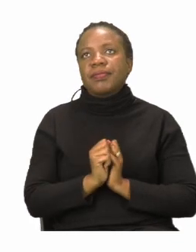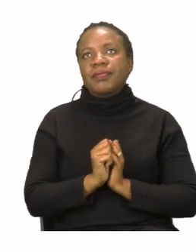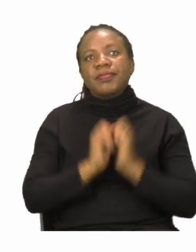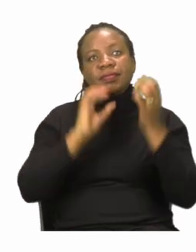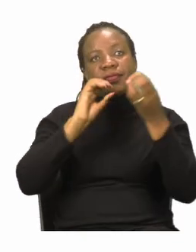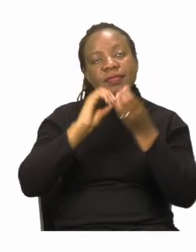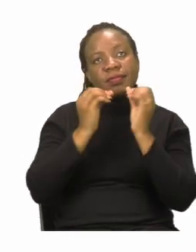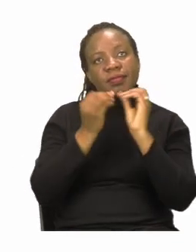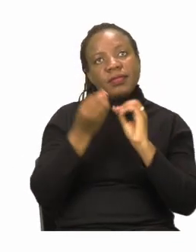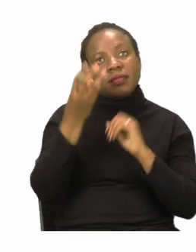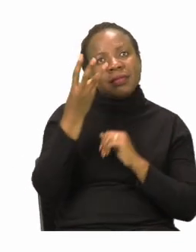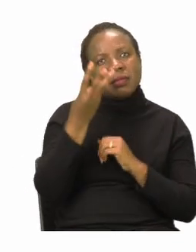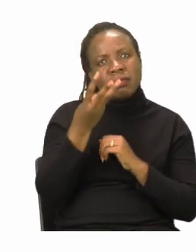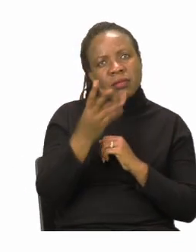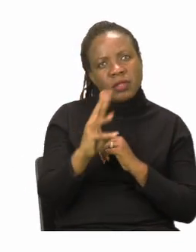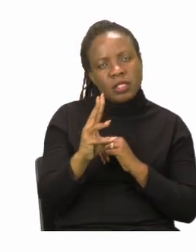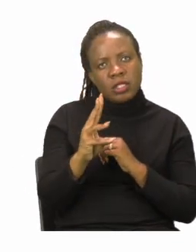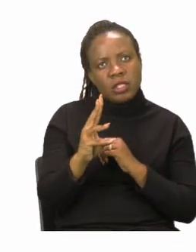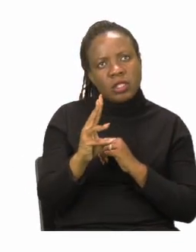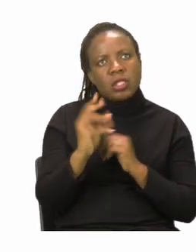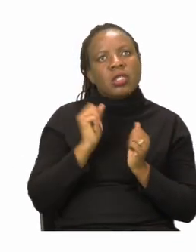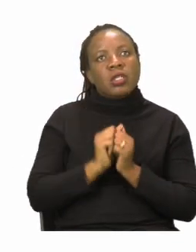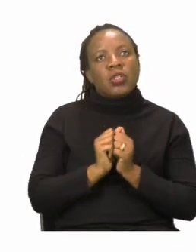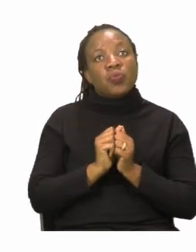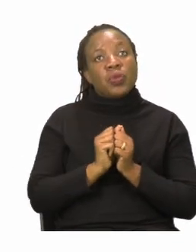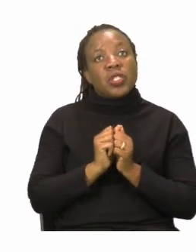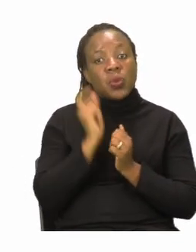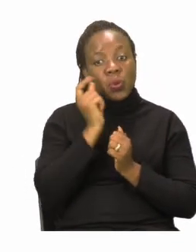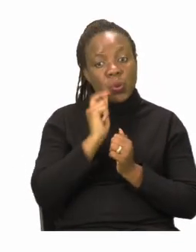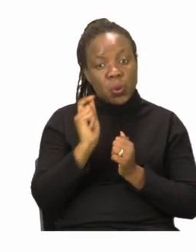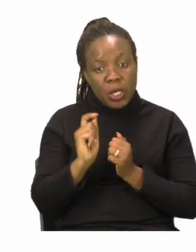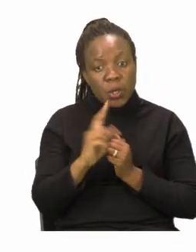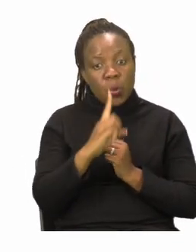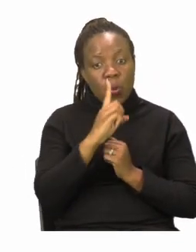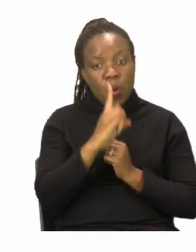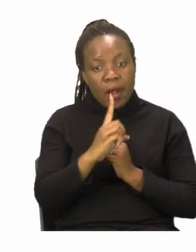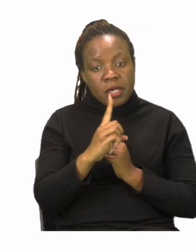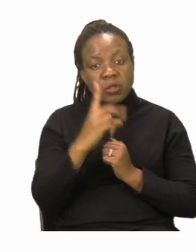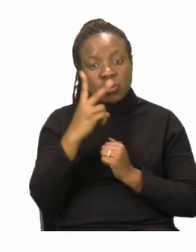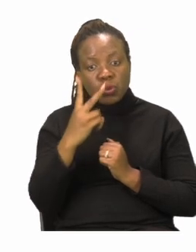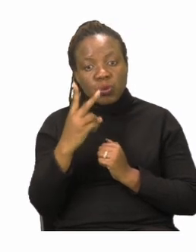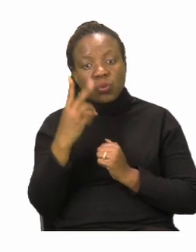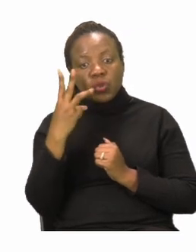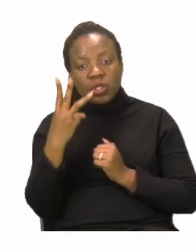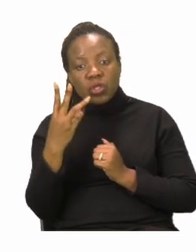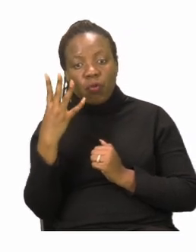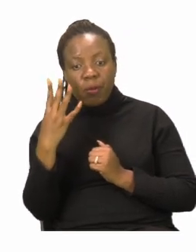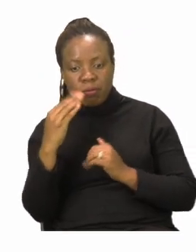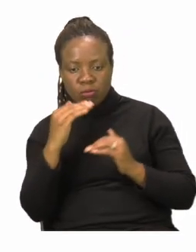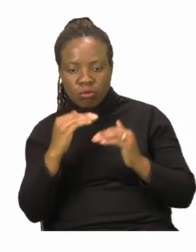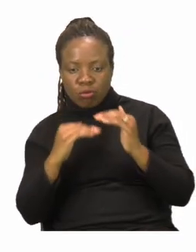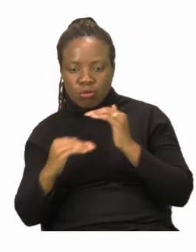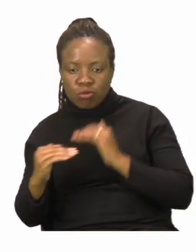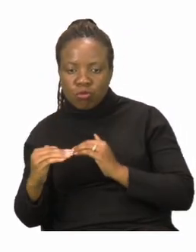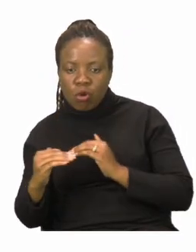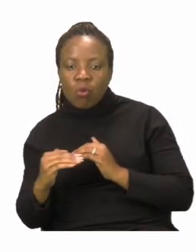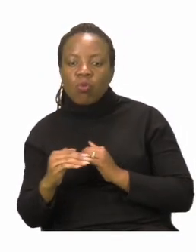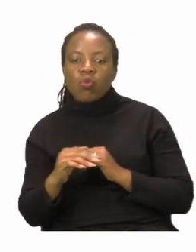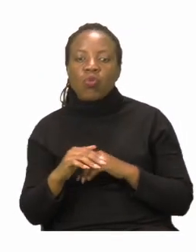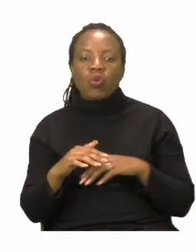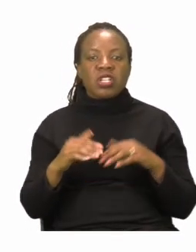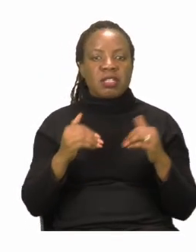growth below. Write 1 to 5 in the blocks.